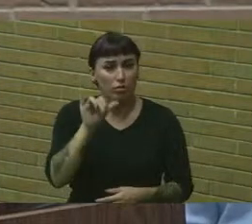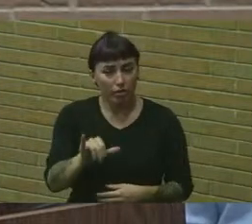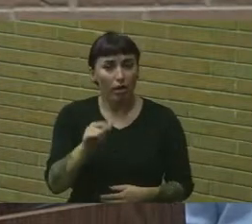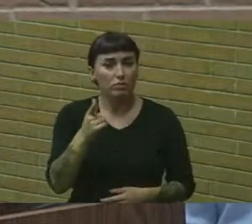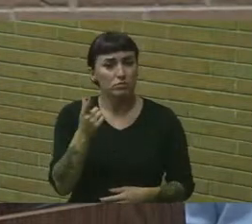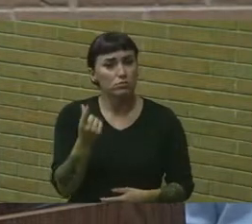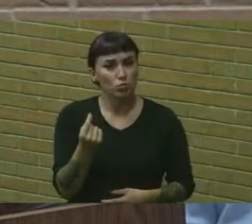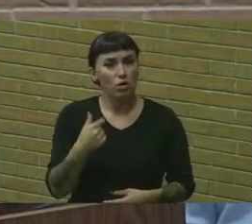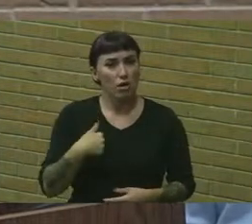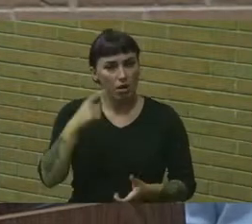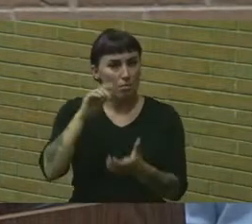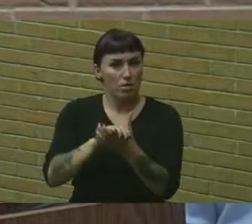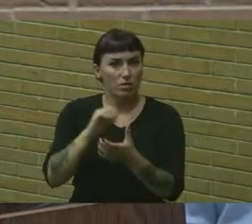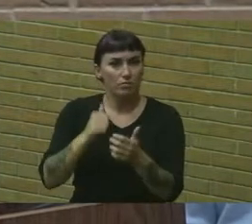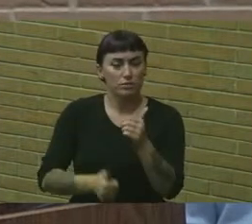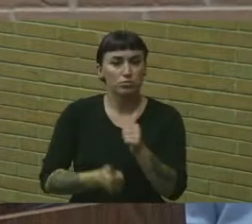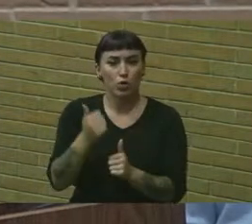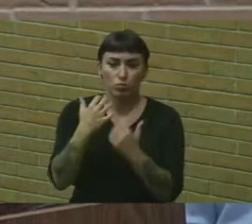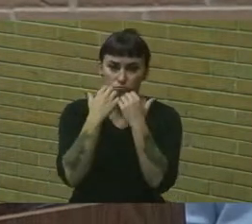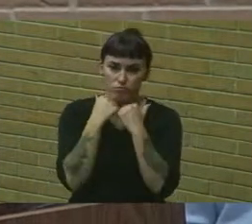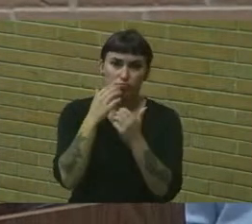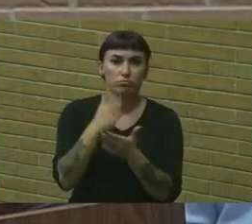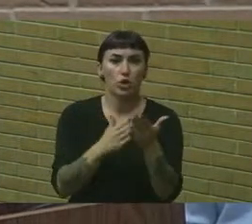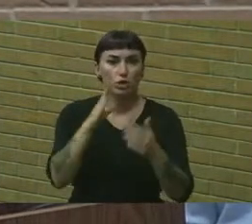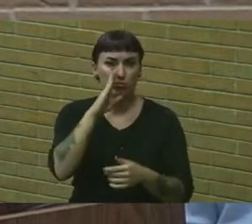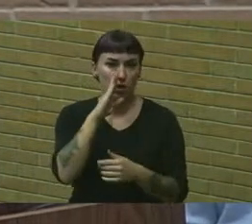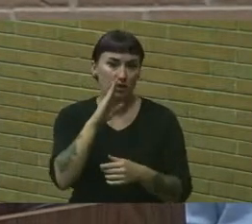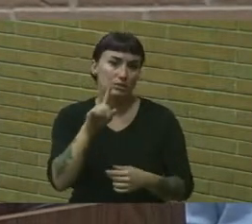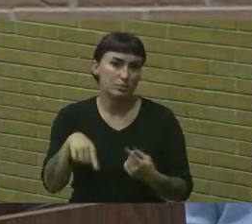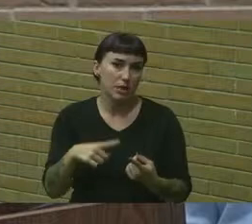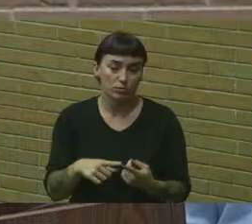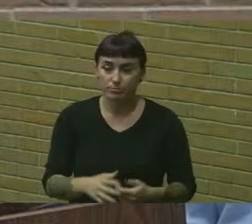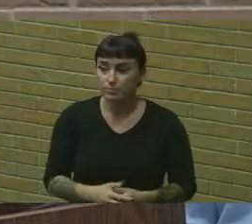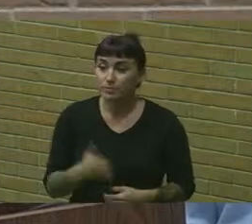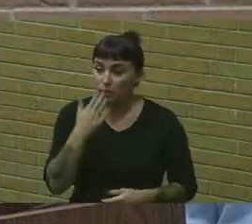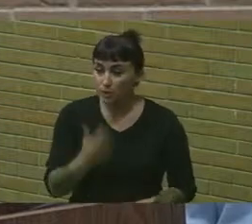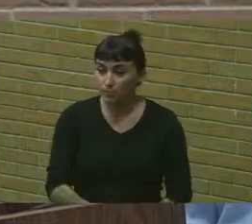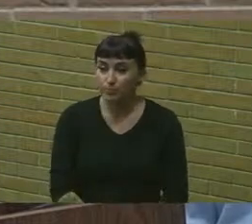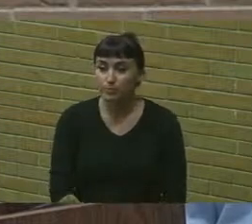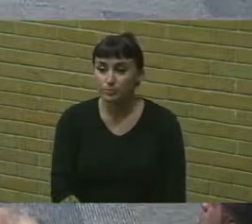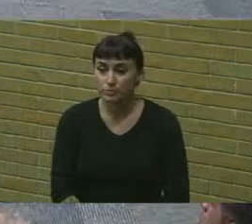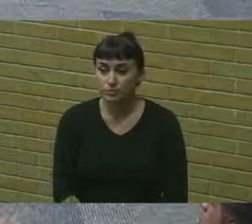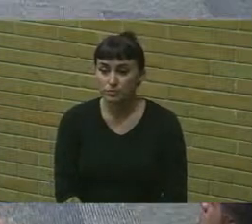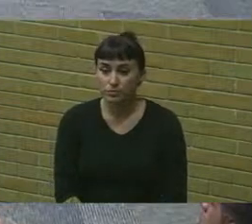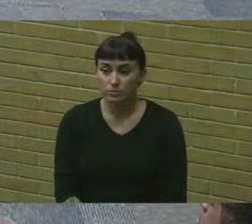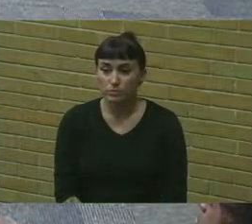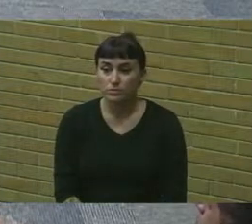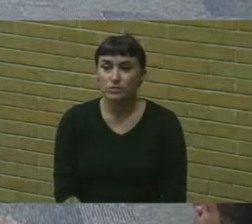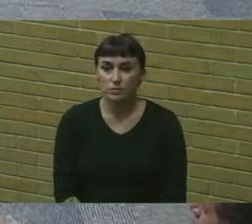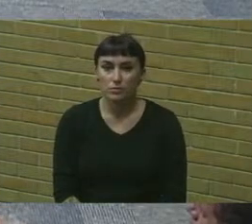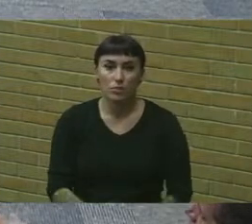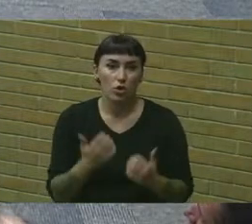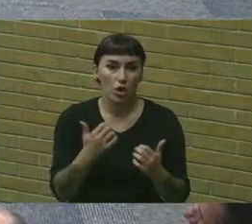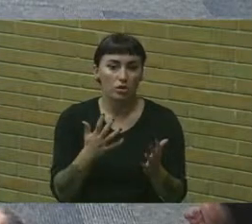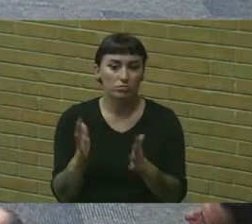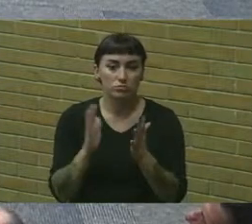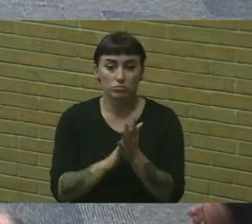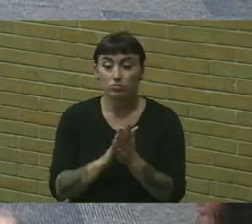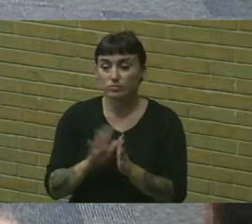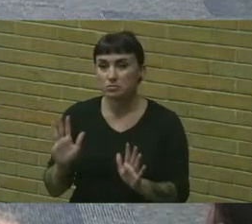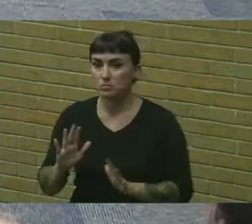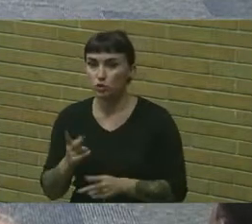what I believe the most treasured part of Brighton is all about. Thank you. Thank you.